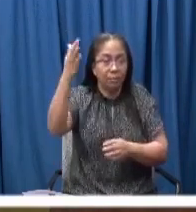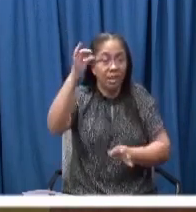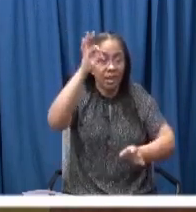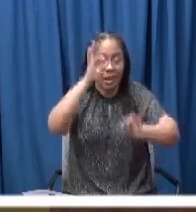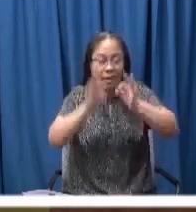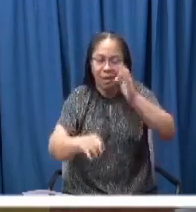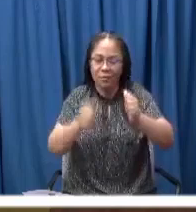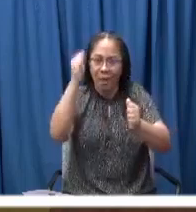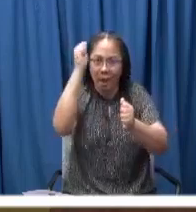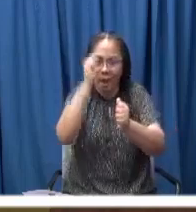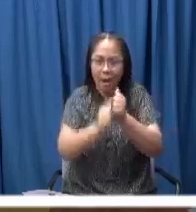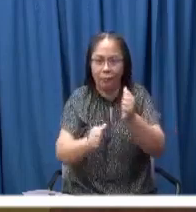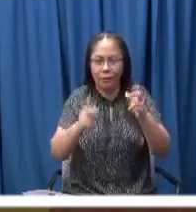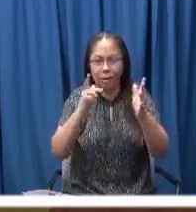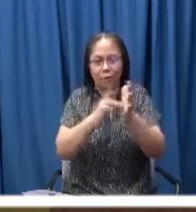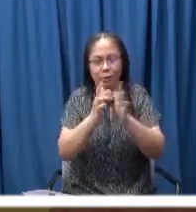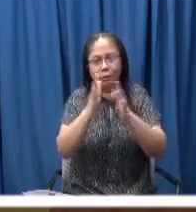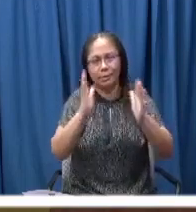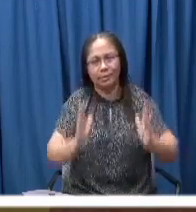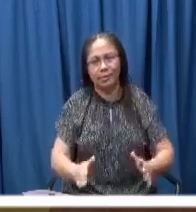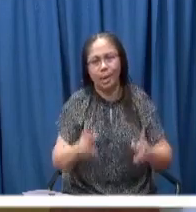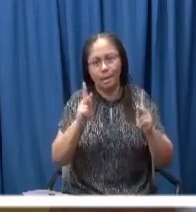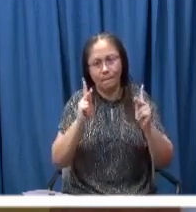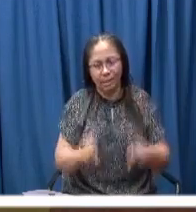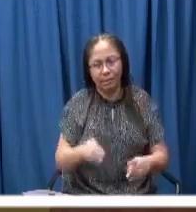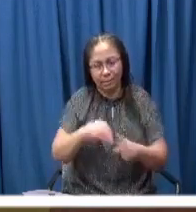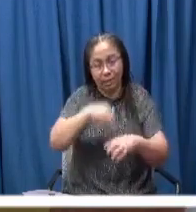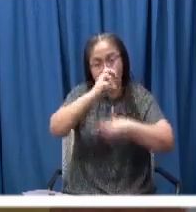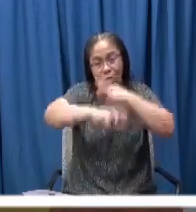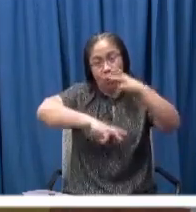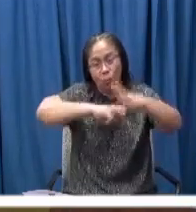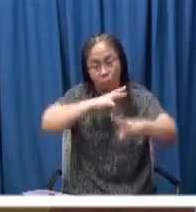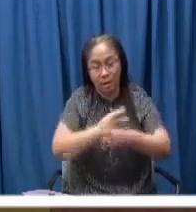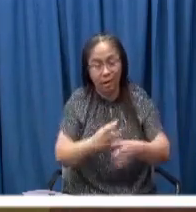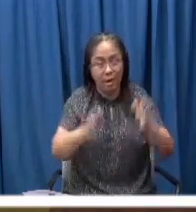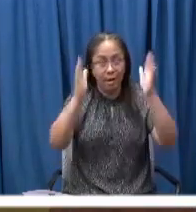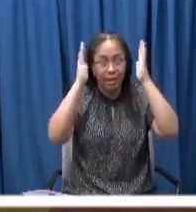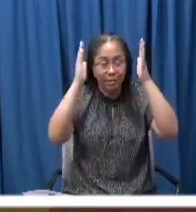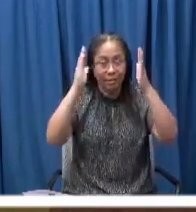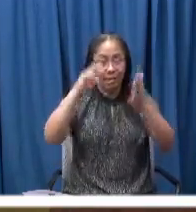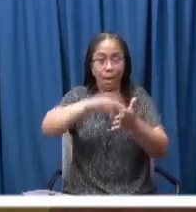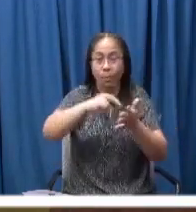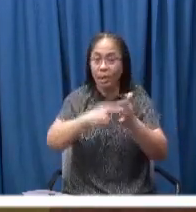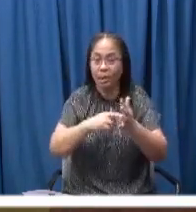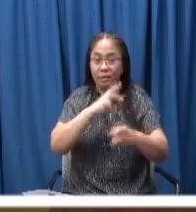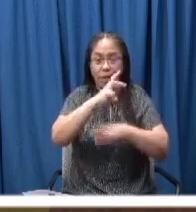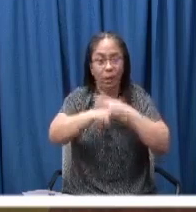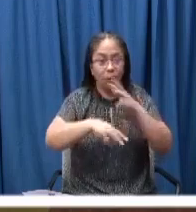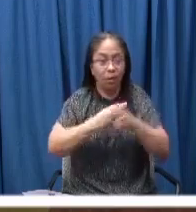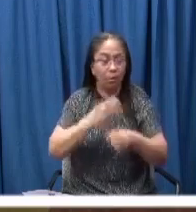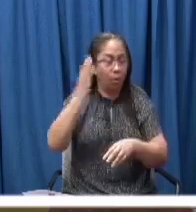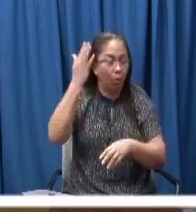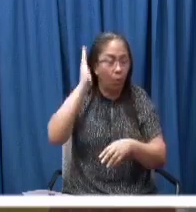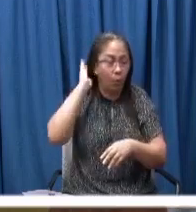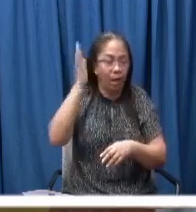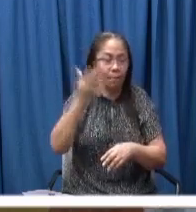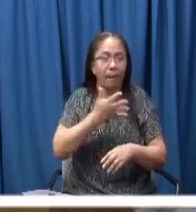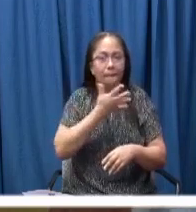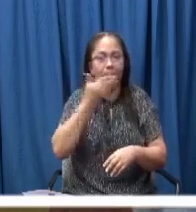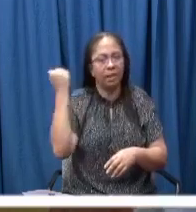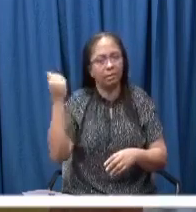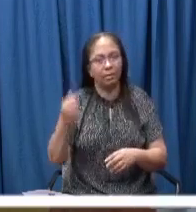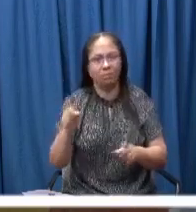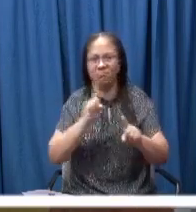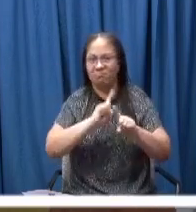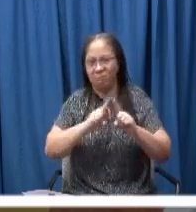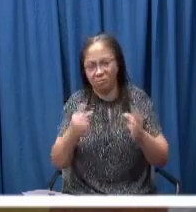every Christian in the world did this, this whole world would be a very different place. A very different place. We've